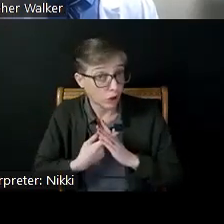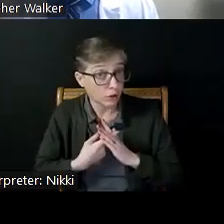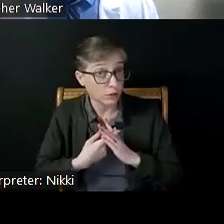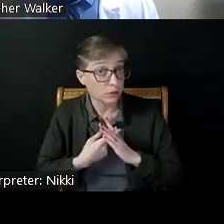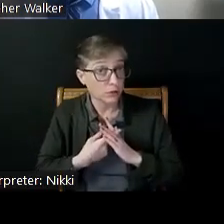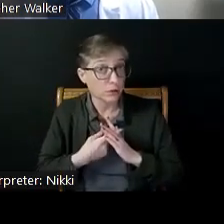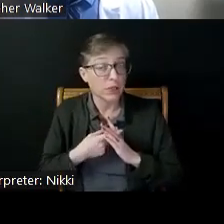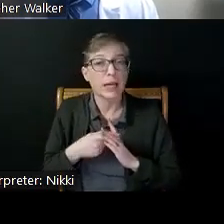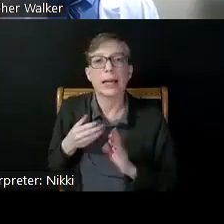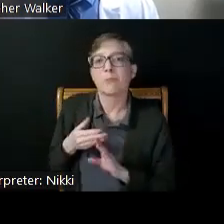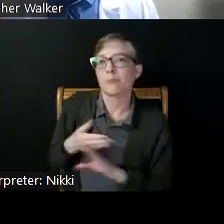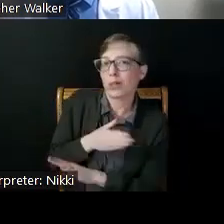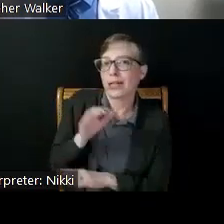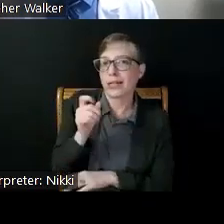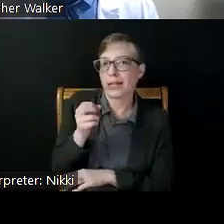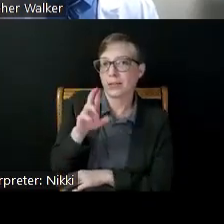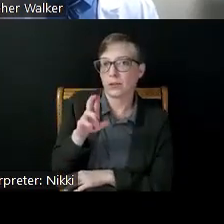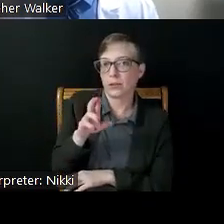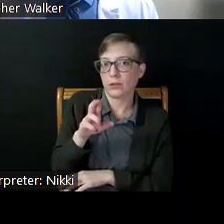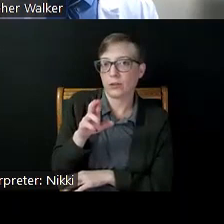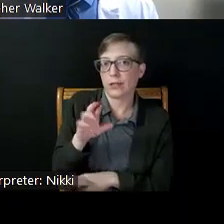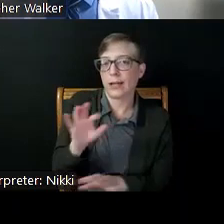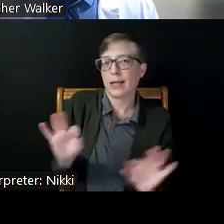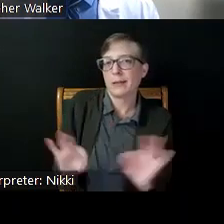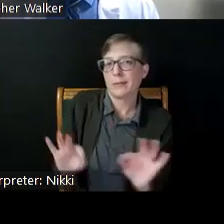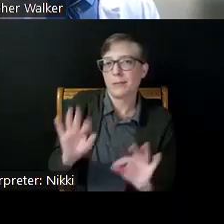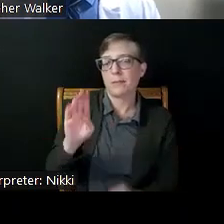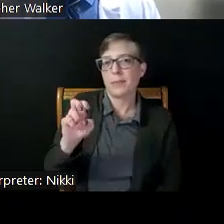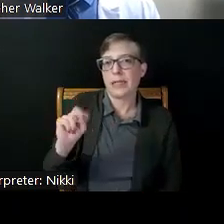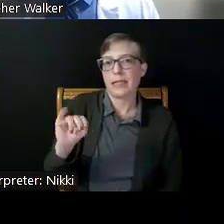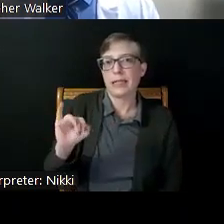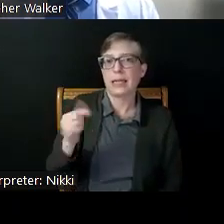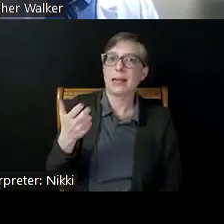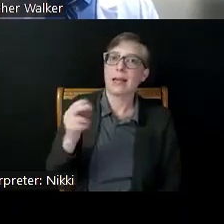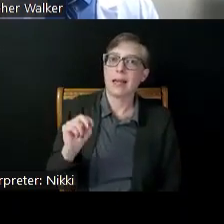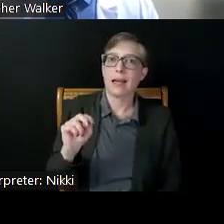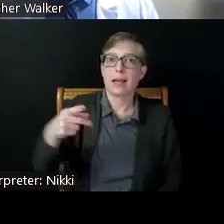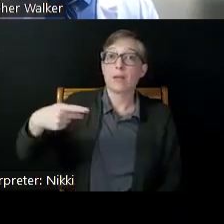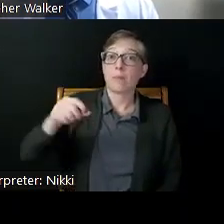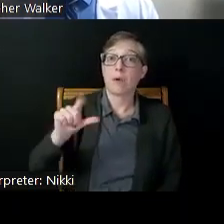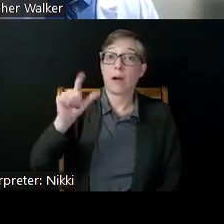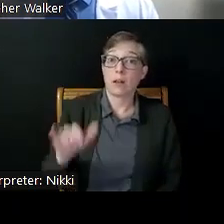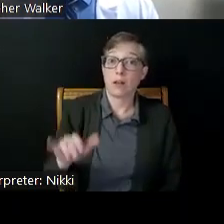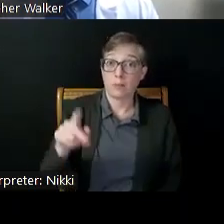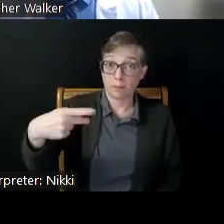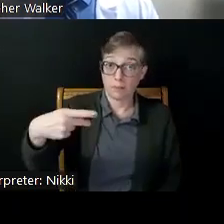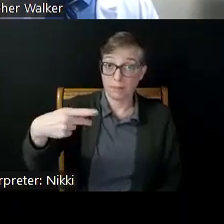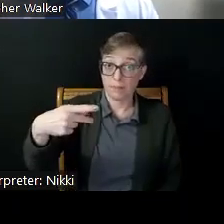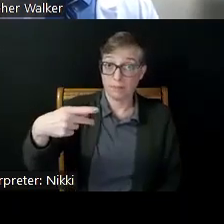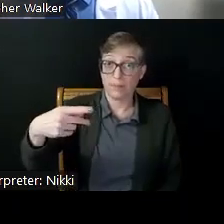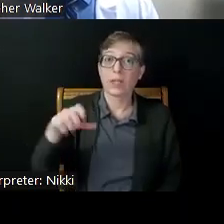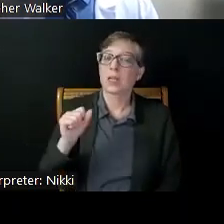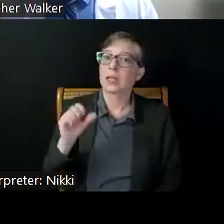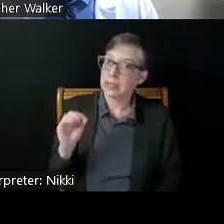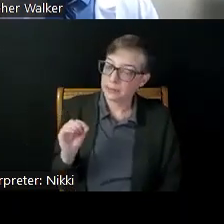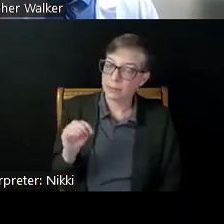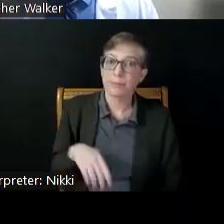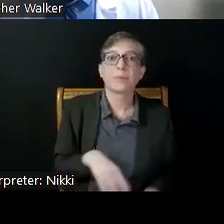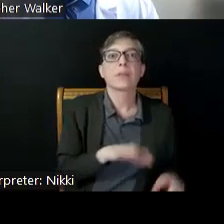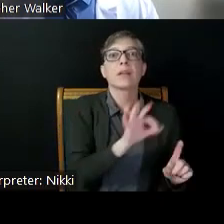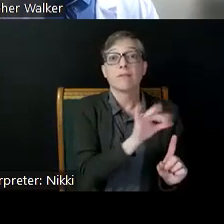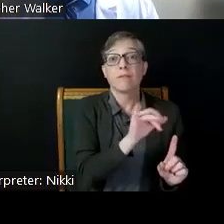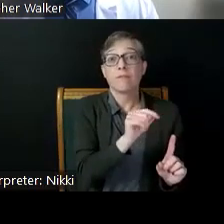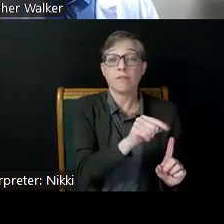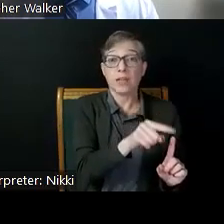And over time, that polyp grows and turns into cancer. So the FIT test does a good job of letting us know when cancer is